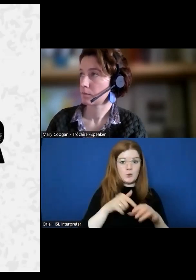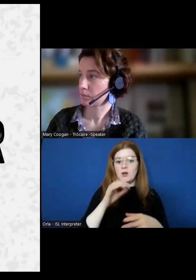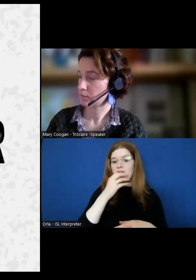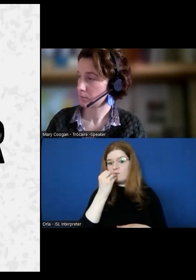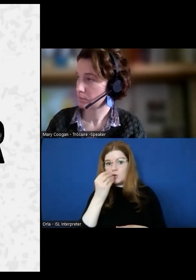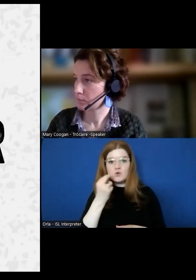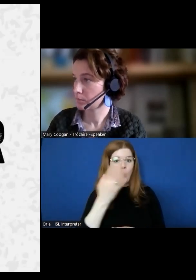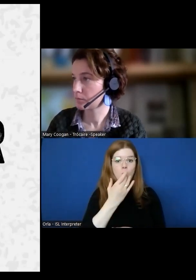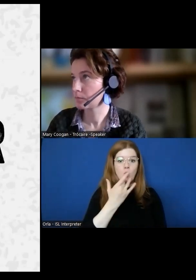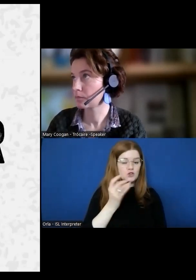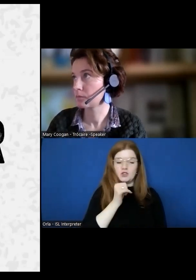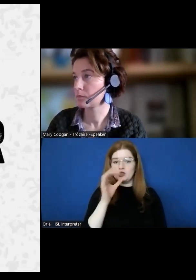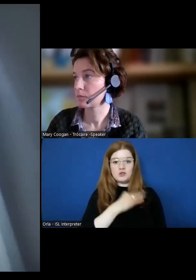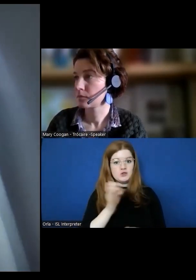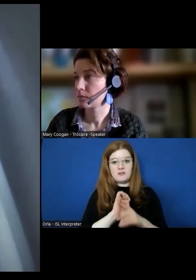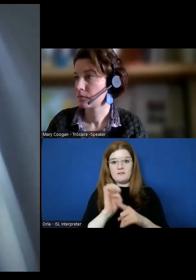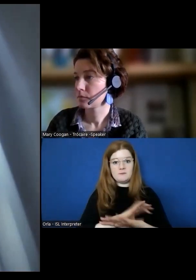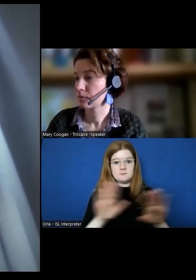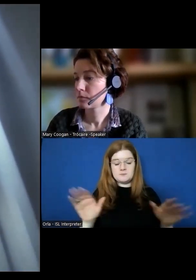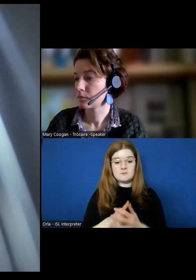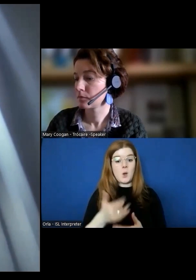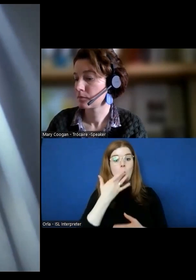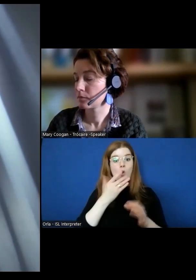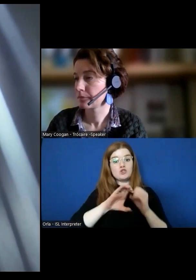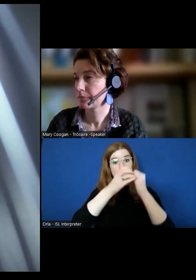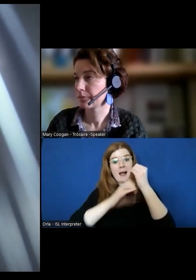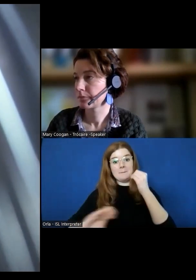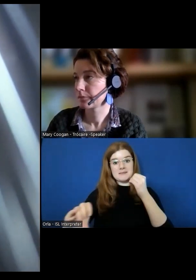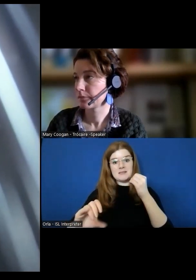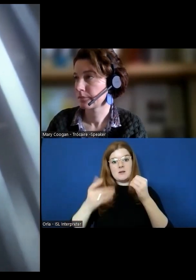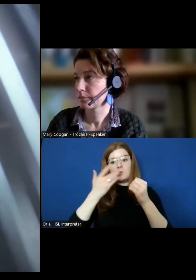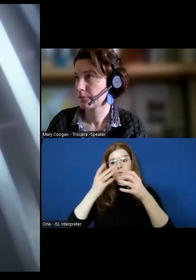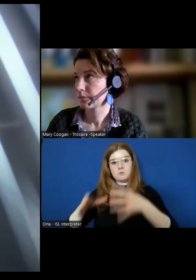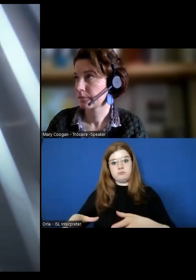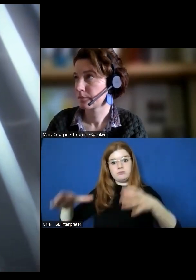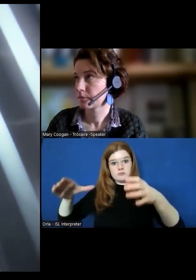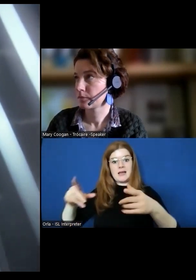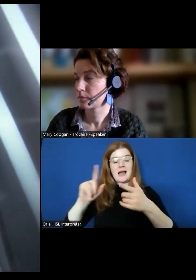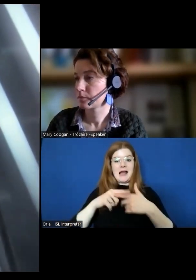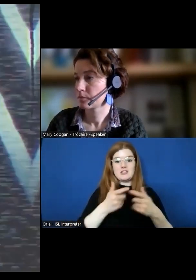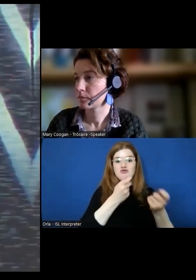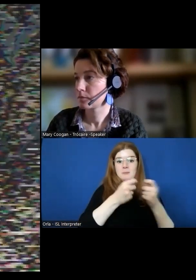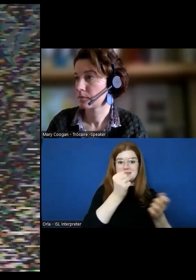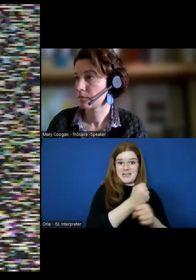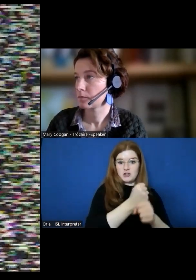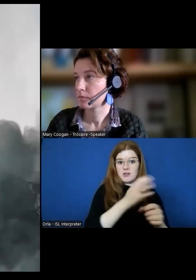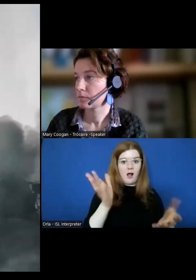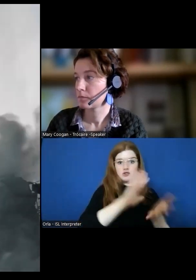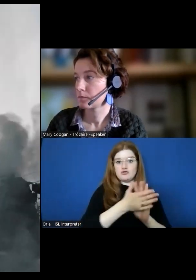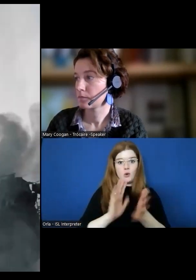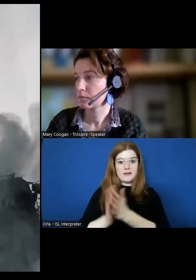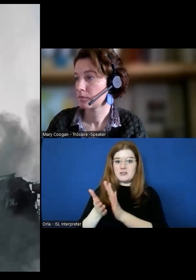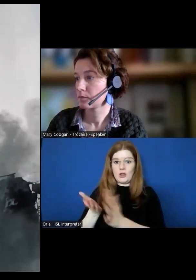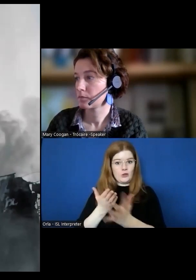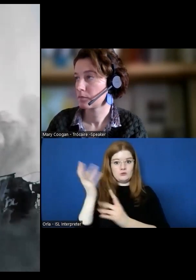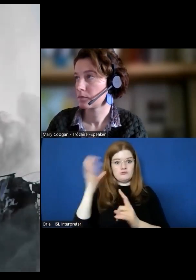or clean water. Water pipes, reservoirs and water treatment stations have been destroyed during